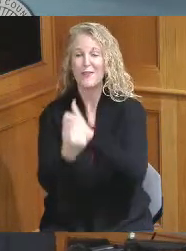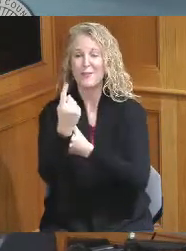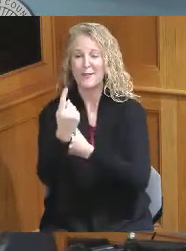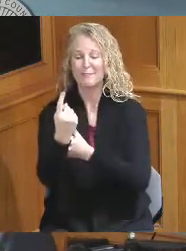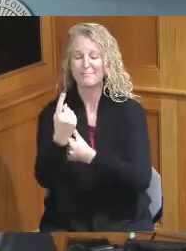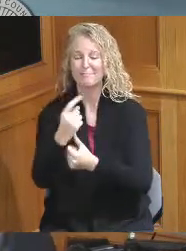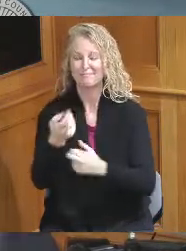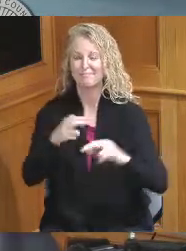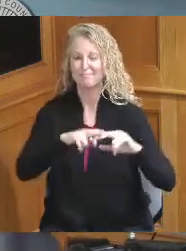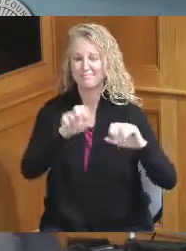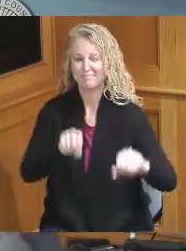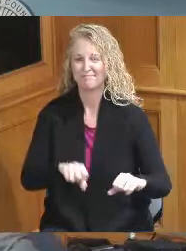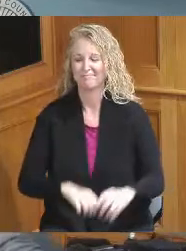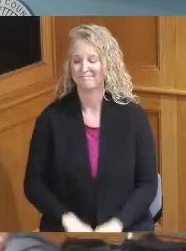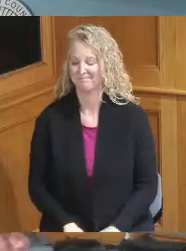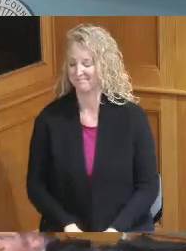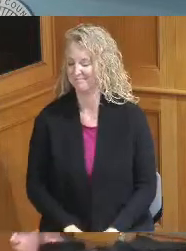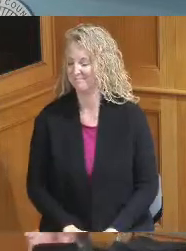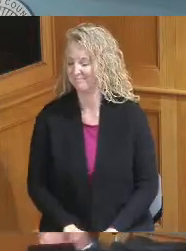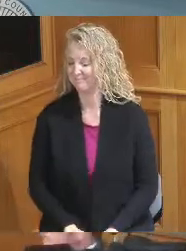all.